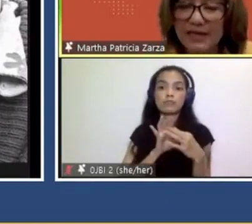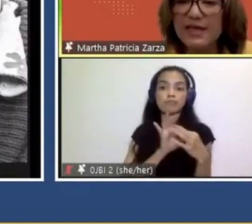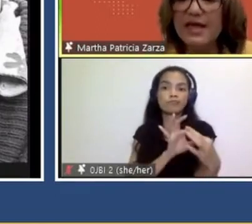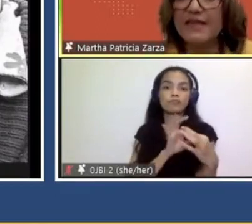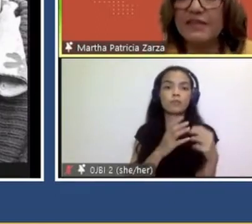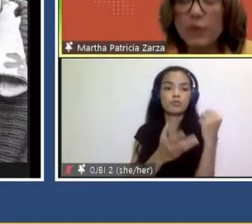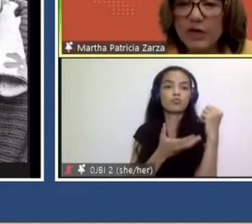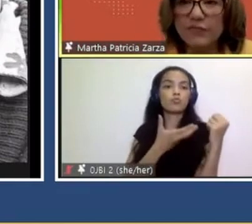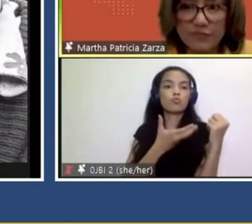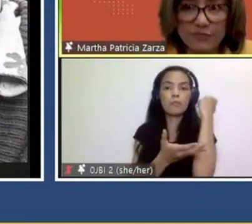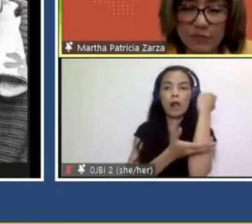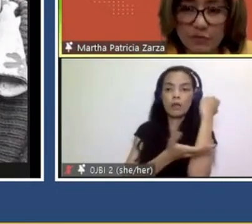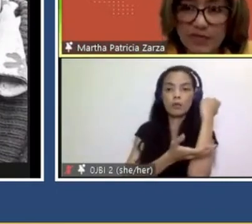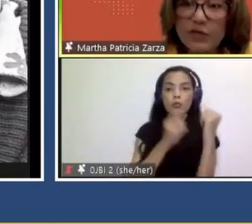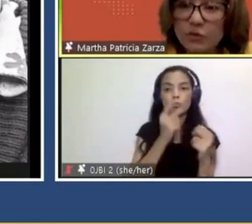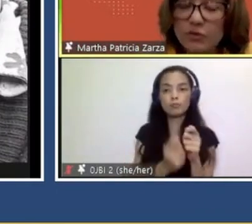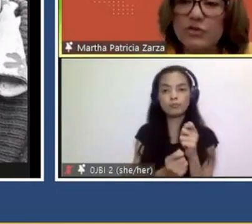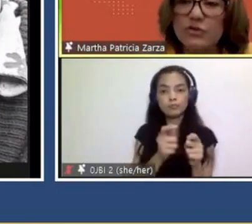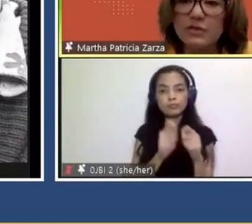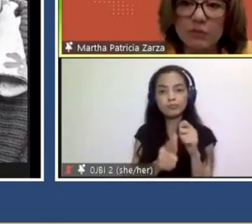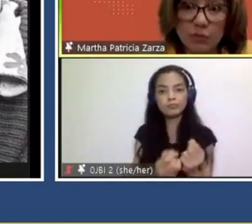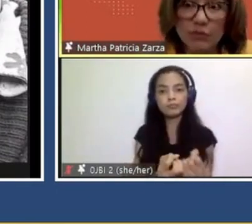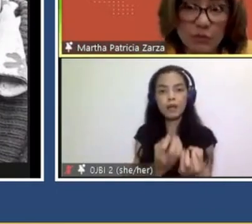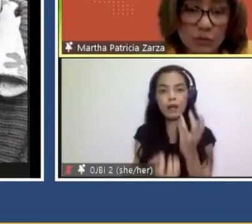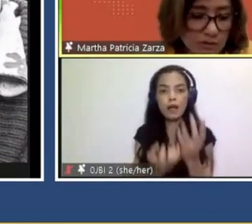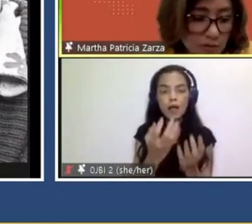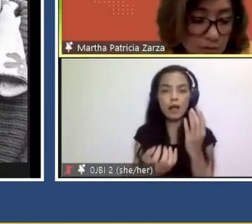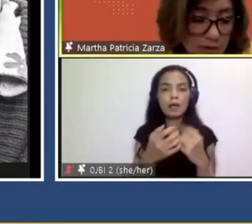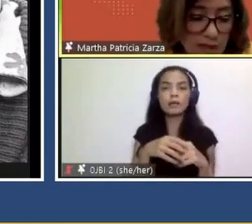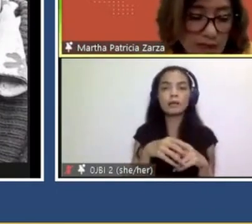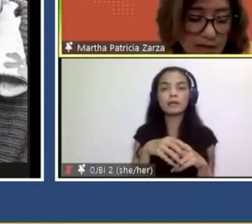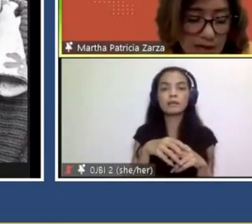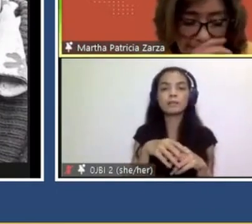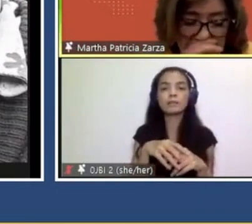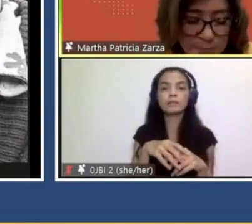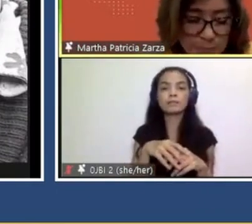they like, and the way they cook using wood or coal.